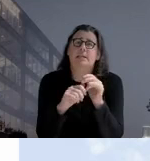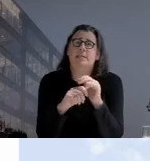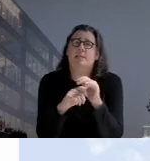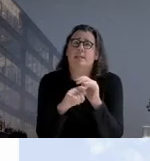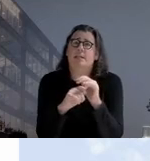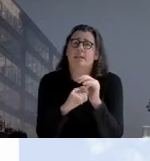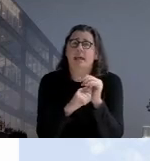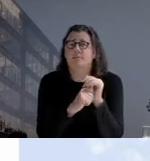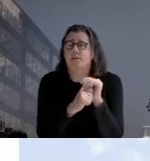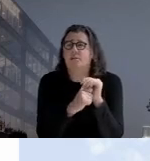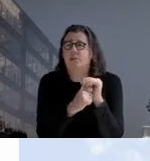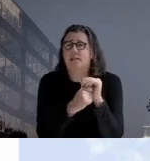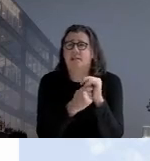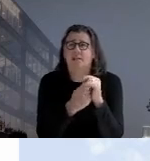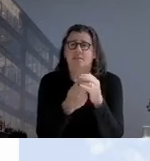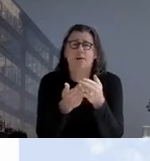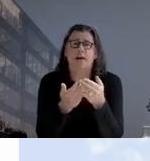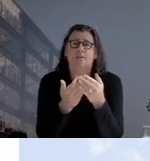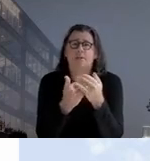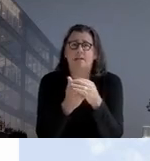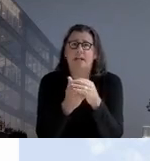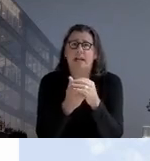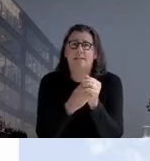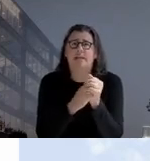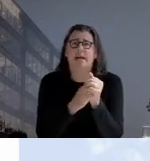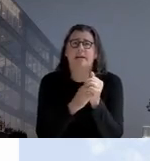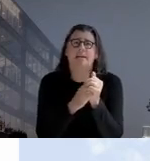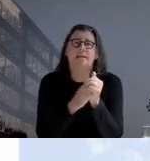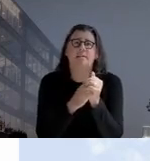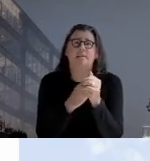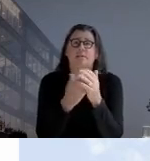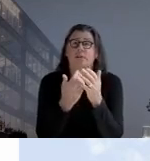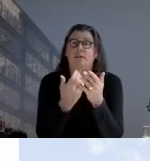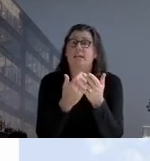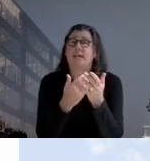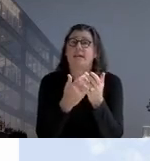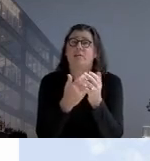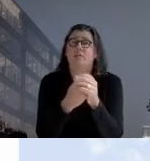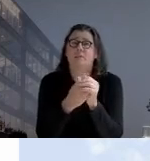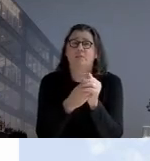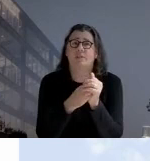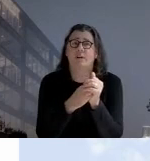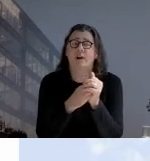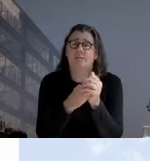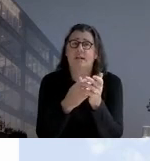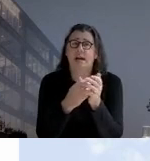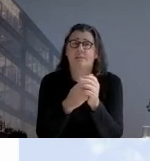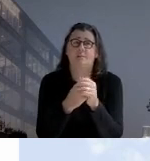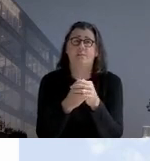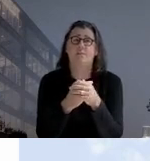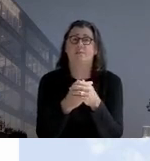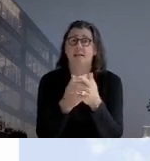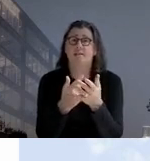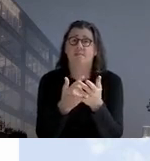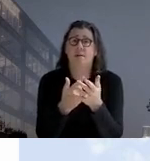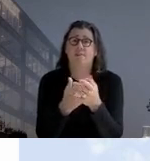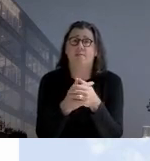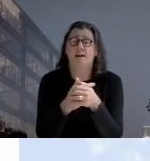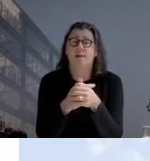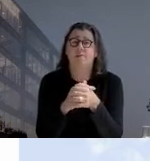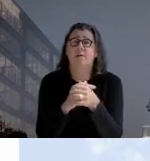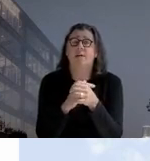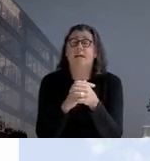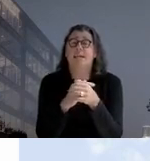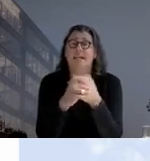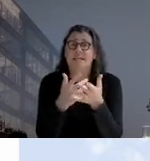It is the external shading that you put outside the glass, and it is the solar heat gain coefficient of the glass, which is a percentage measure